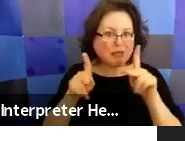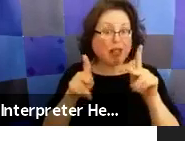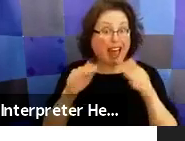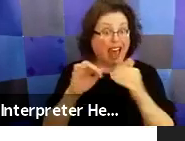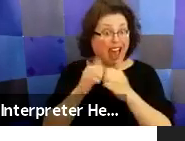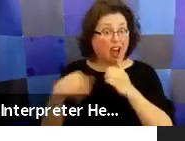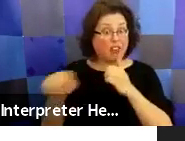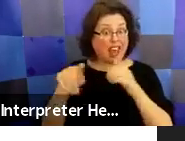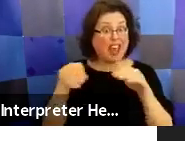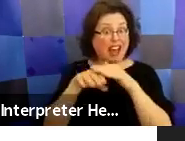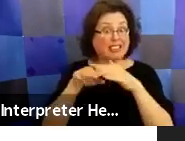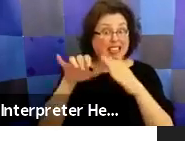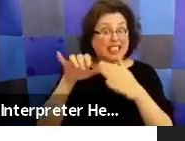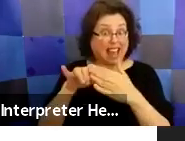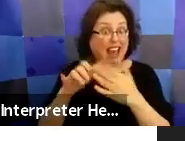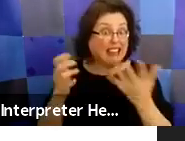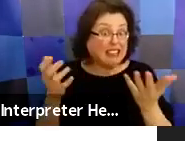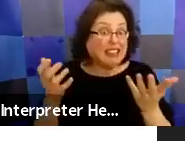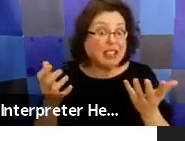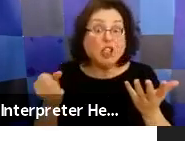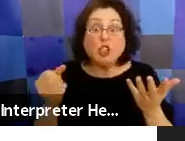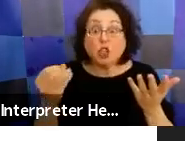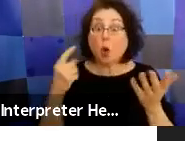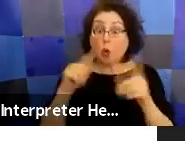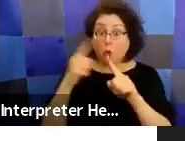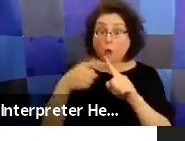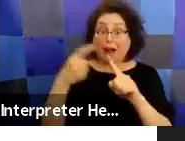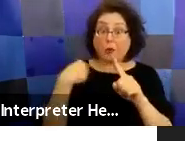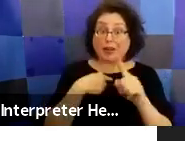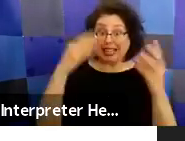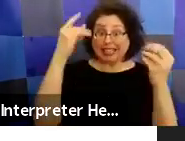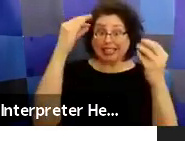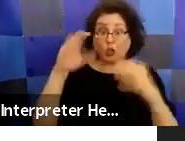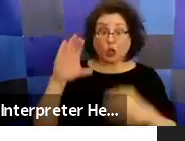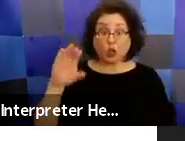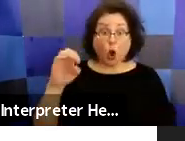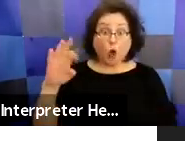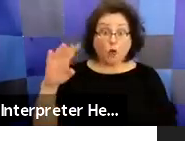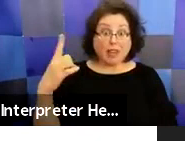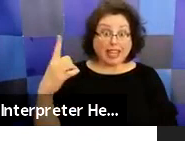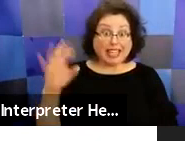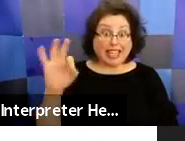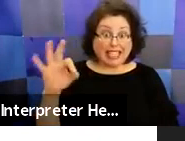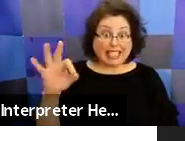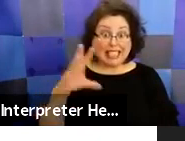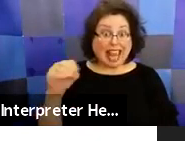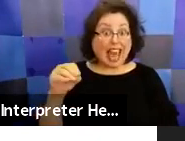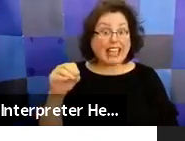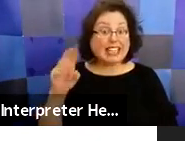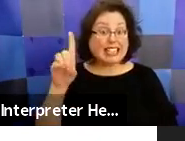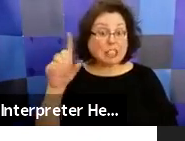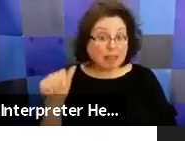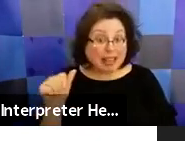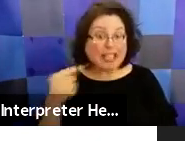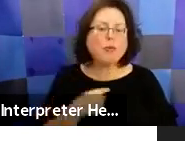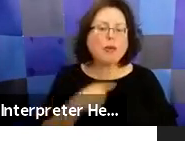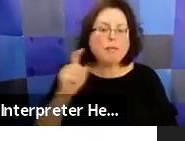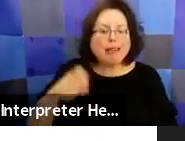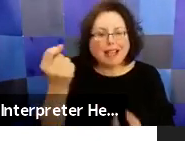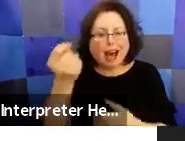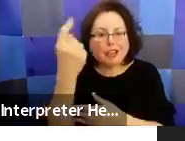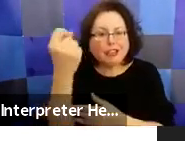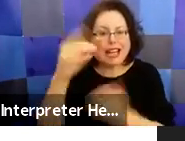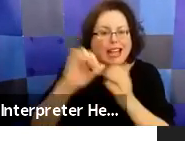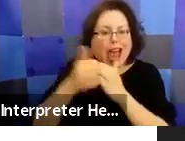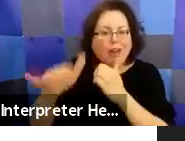access people to housing safely? And so when we're considering COVID-19 and disability, it's important to understand how